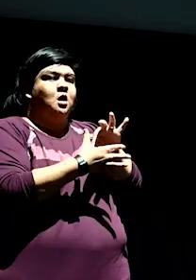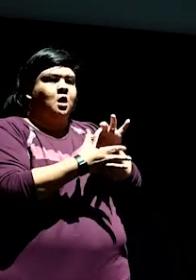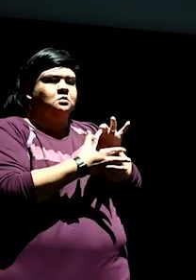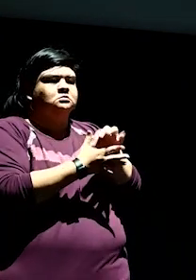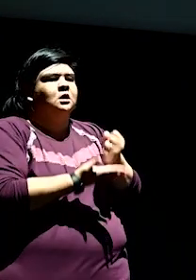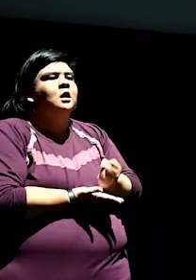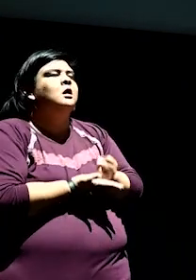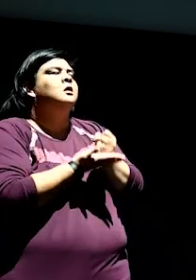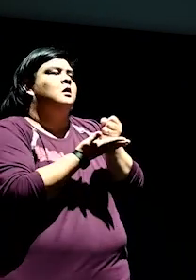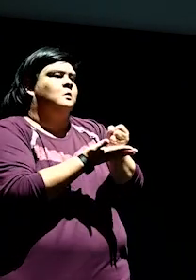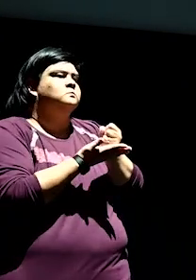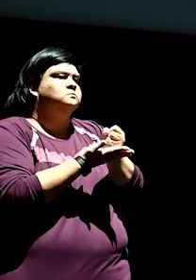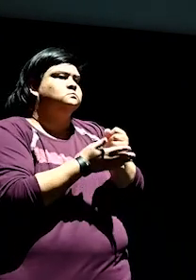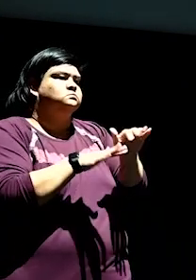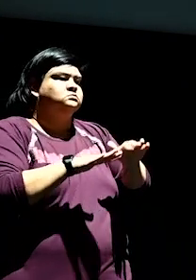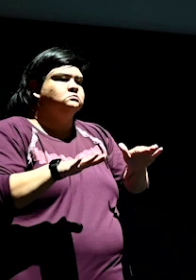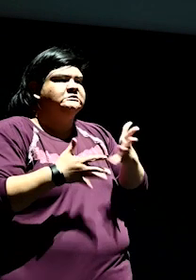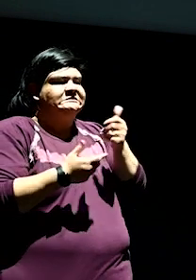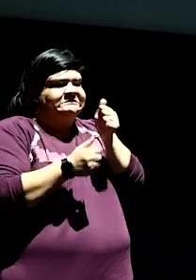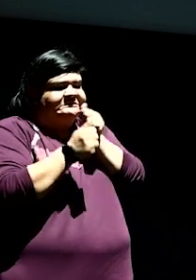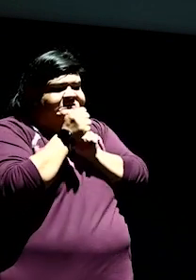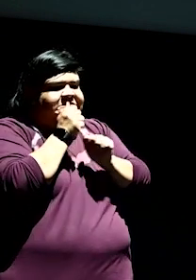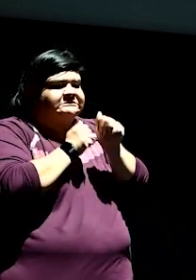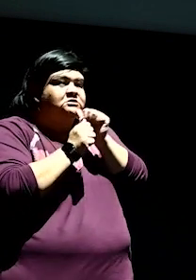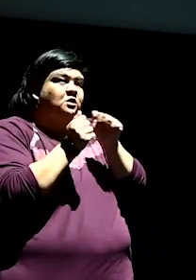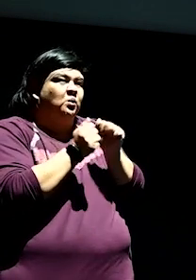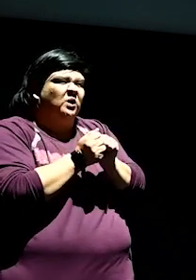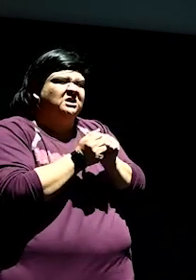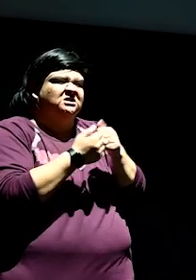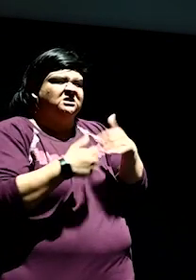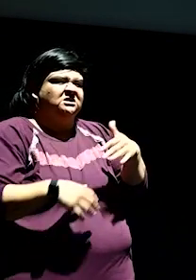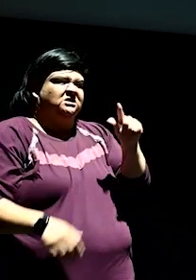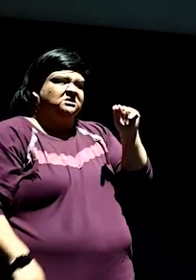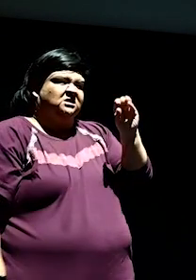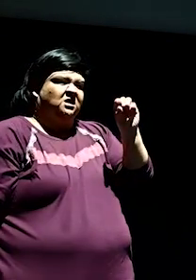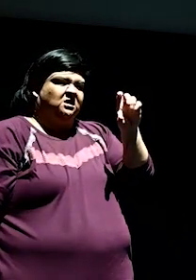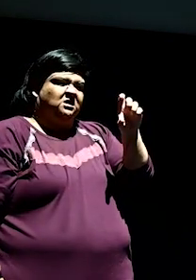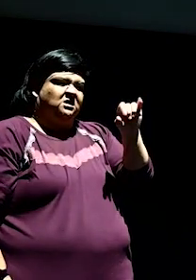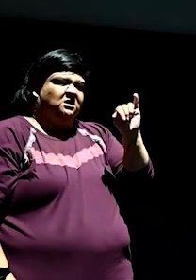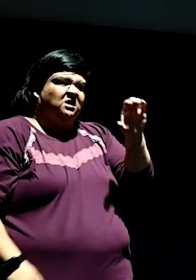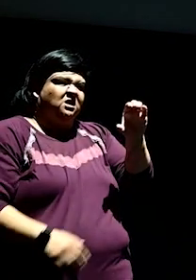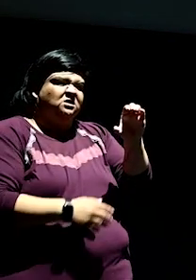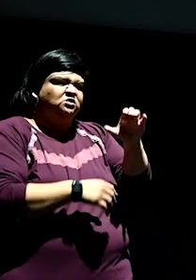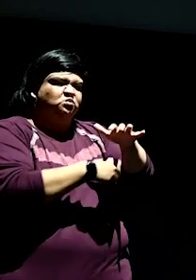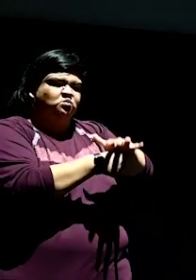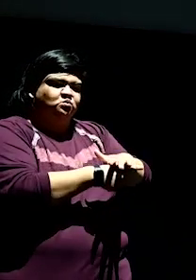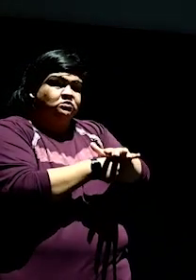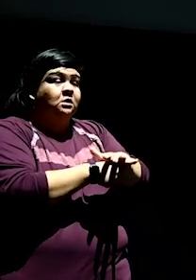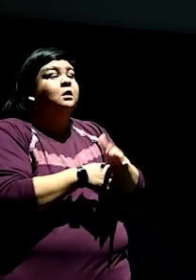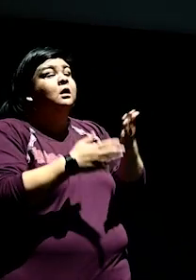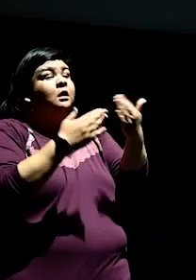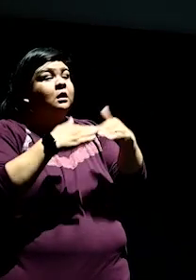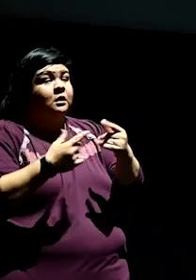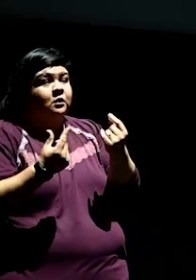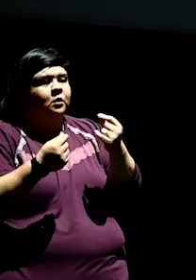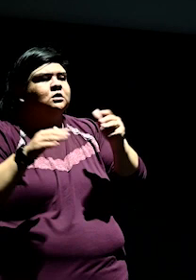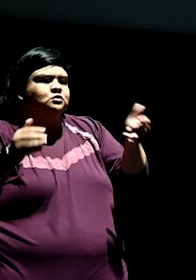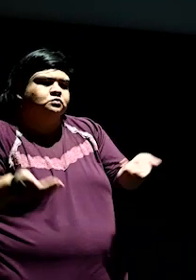kids cope with toxic stress, and then introducing educational